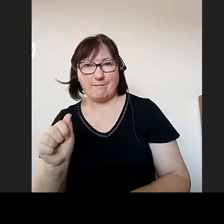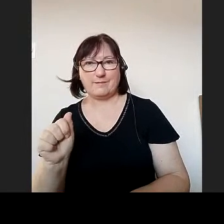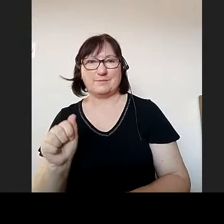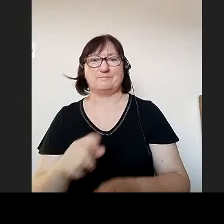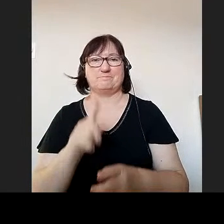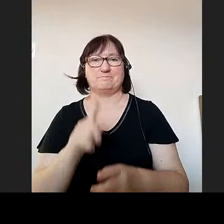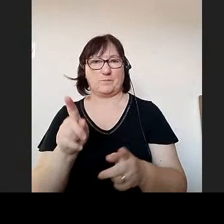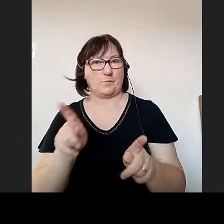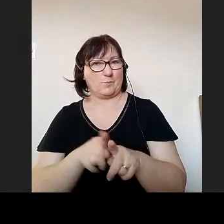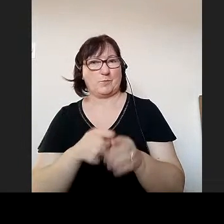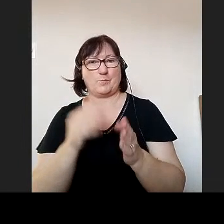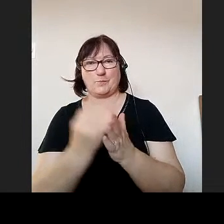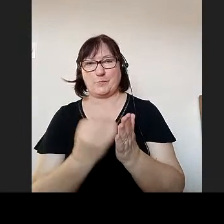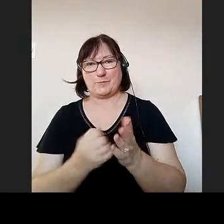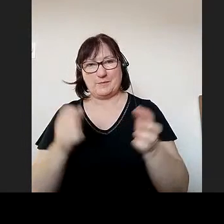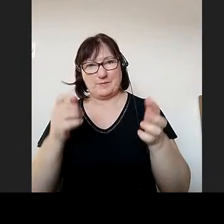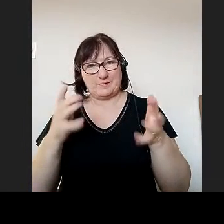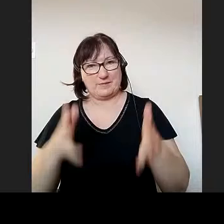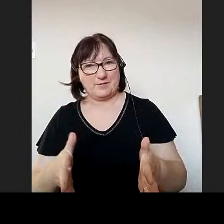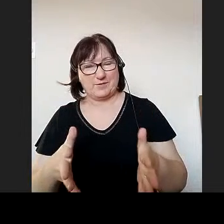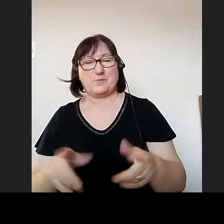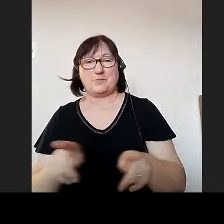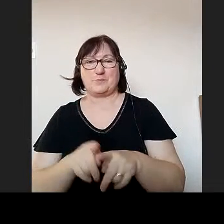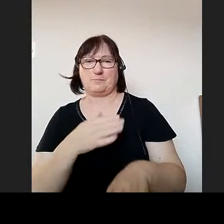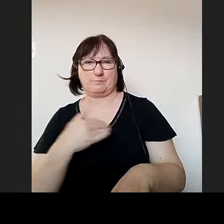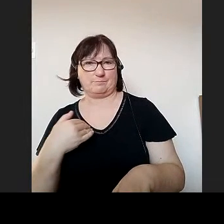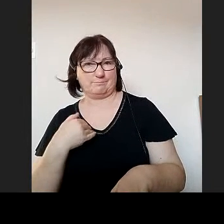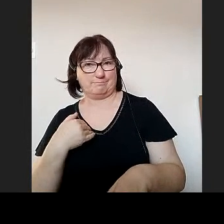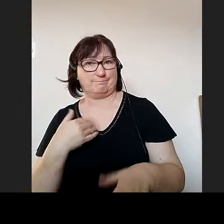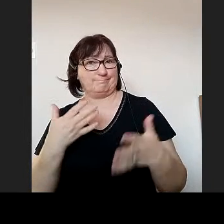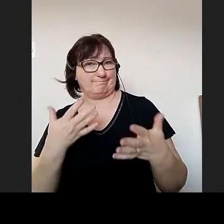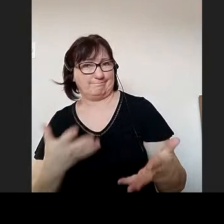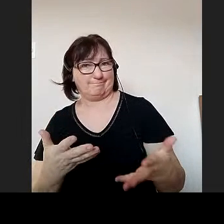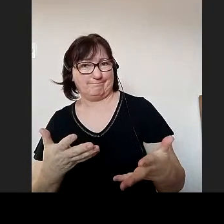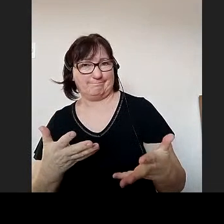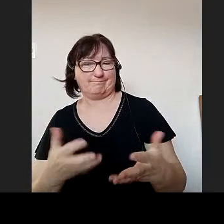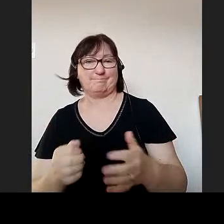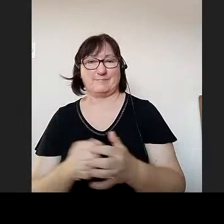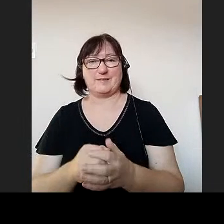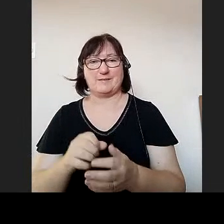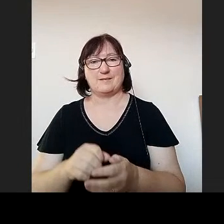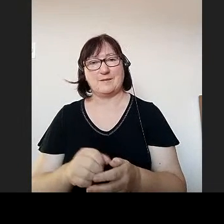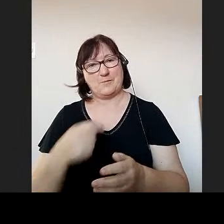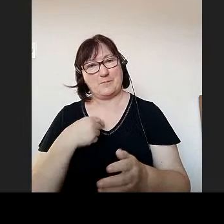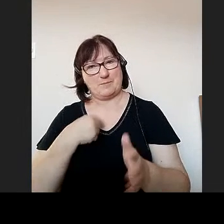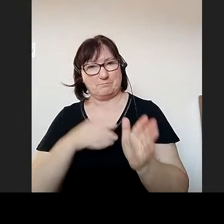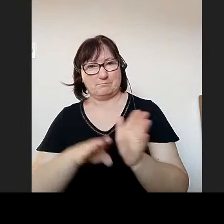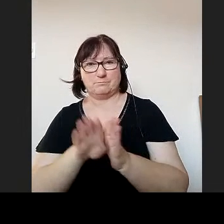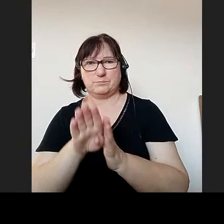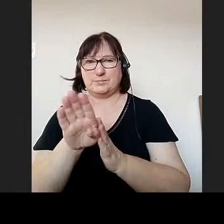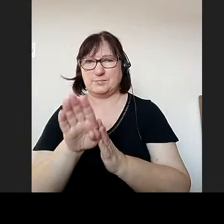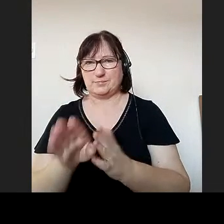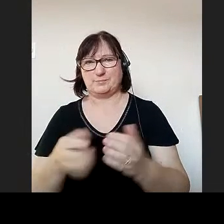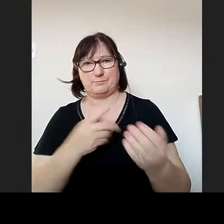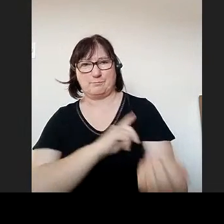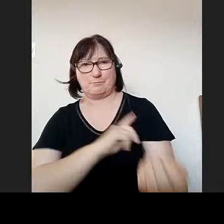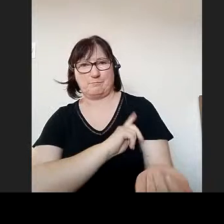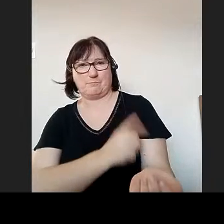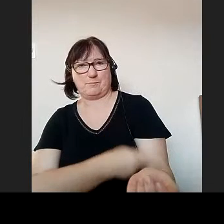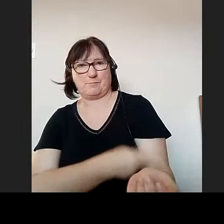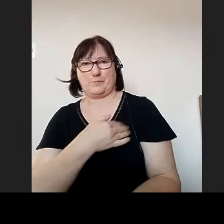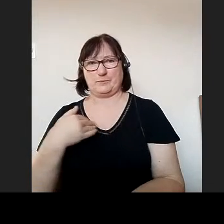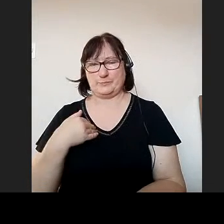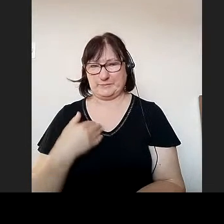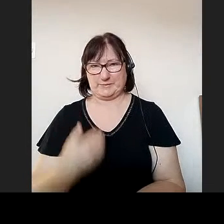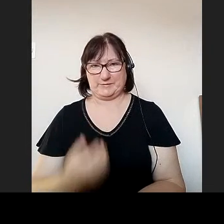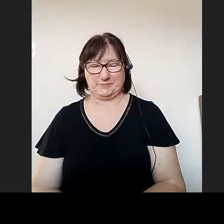goes to show how progressive our organization is. Just a side note, no pressure, Mr. Kumani. I'm going to hand